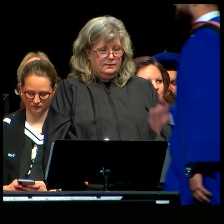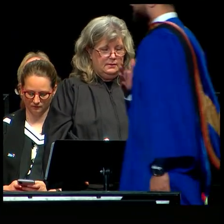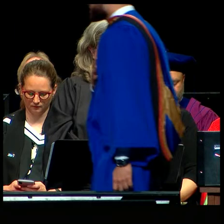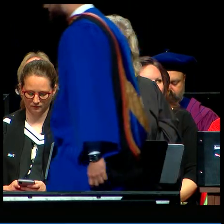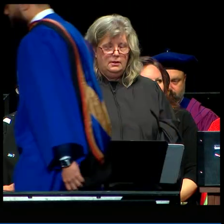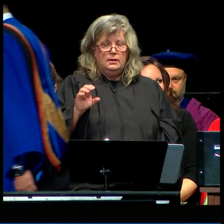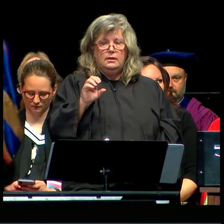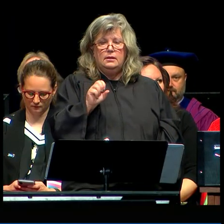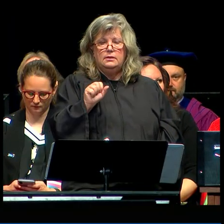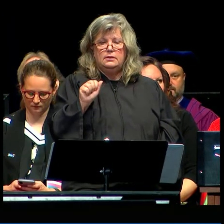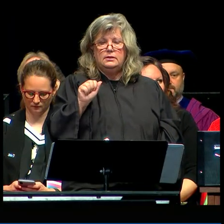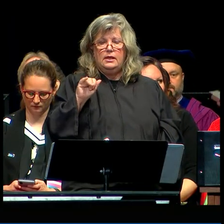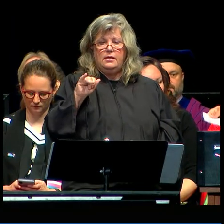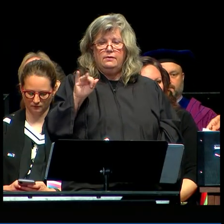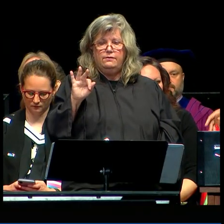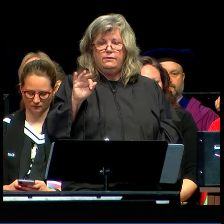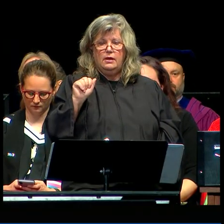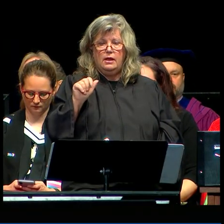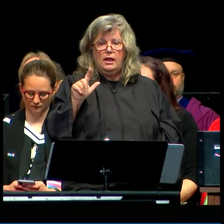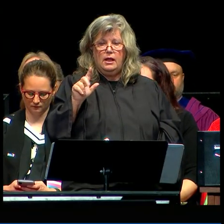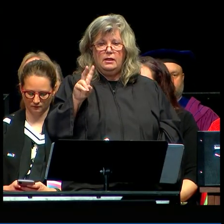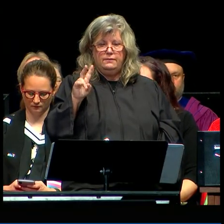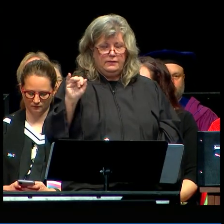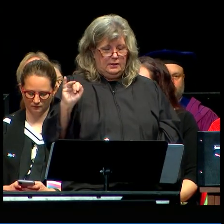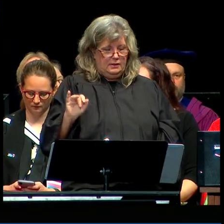Saif Alvi.